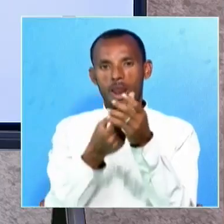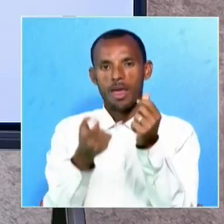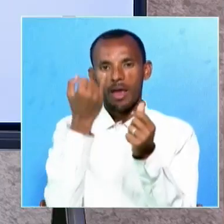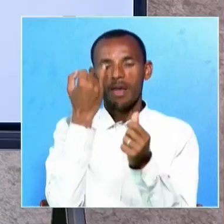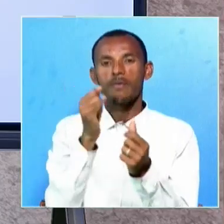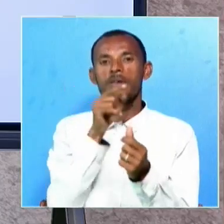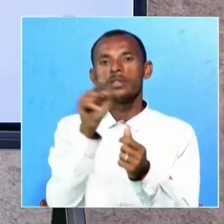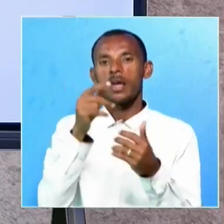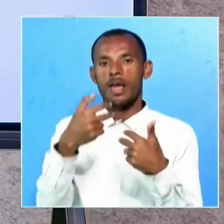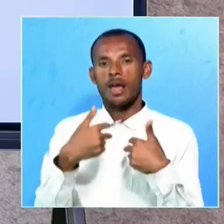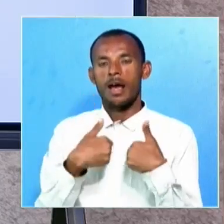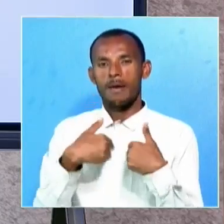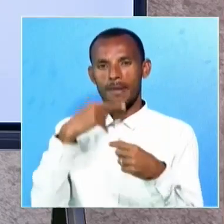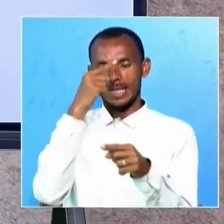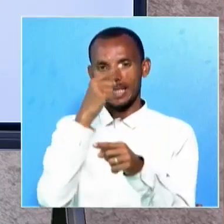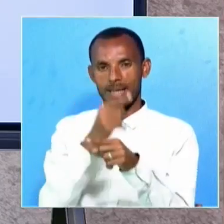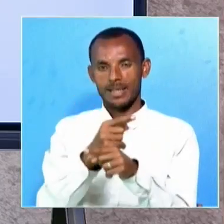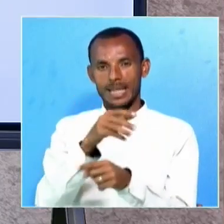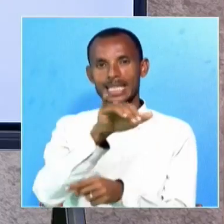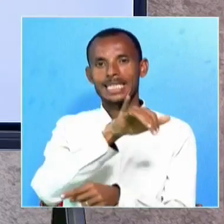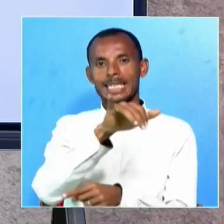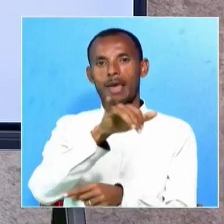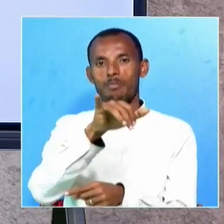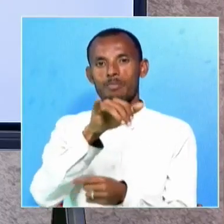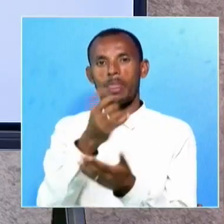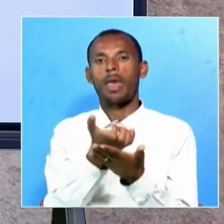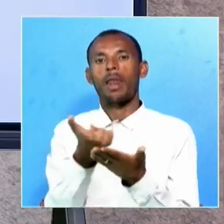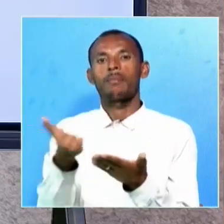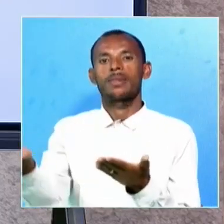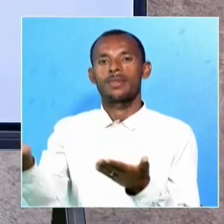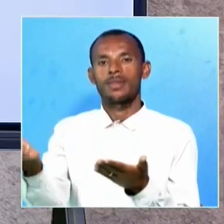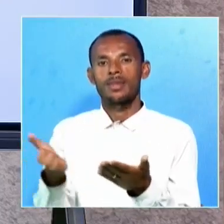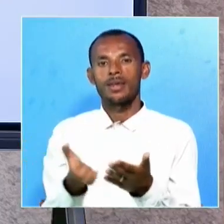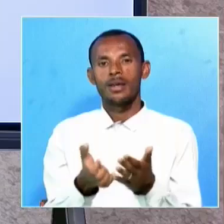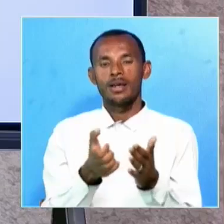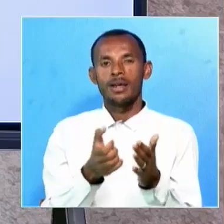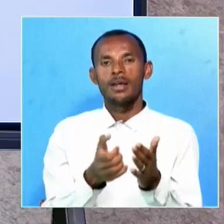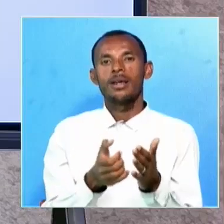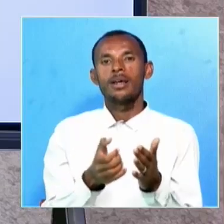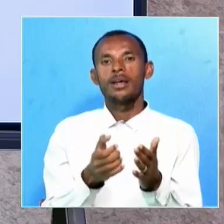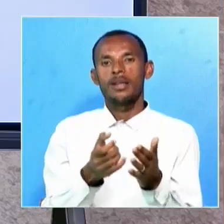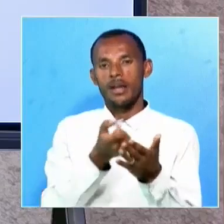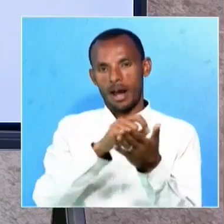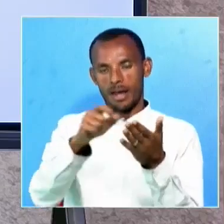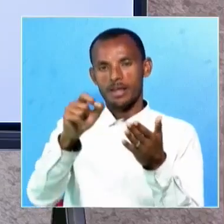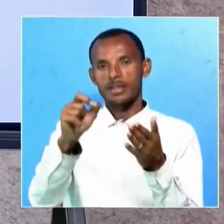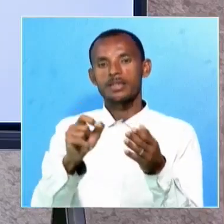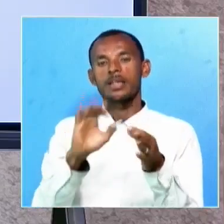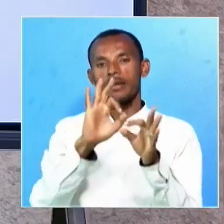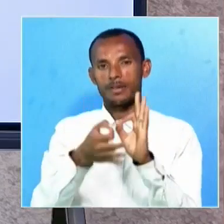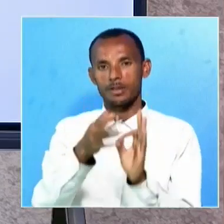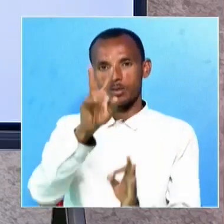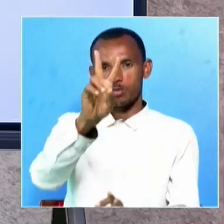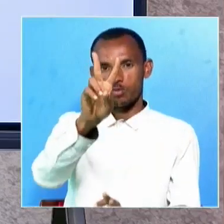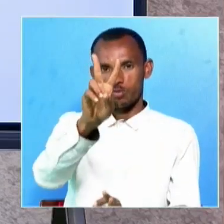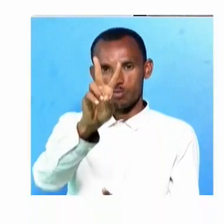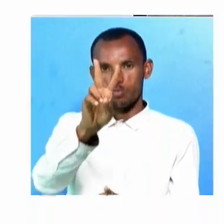have exactly same elements. So let me write the definition. Two sets